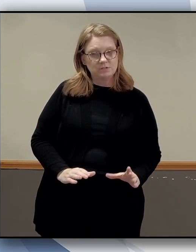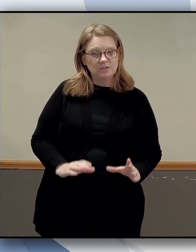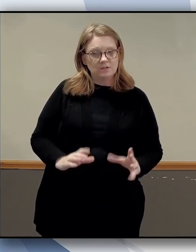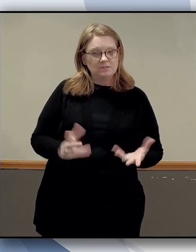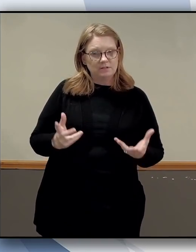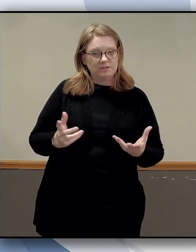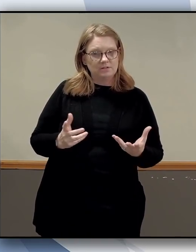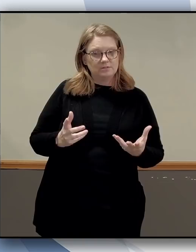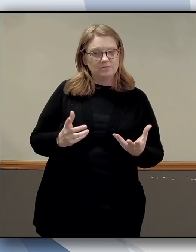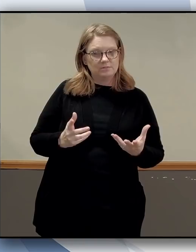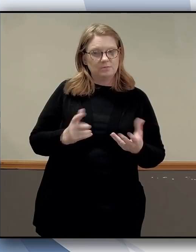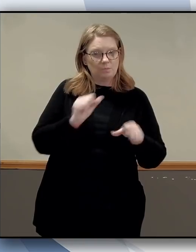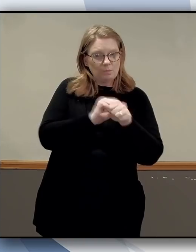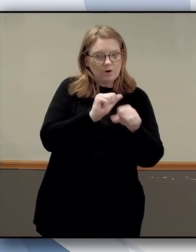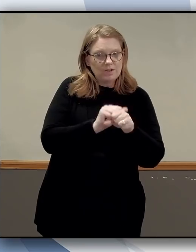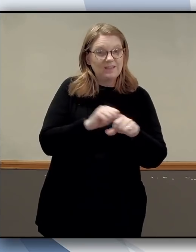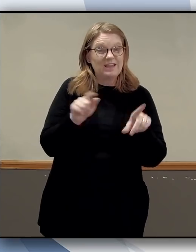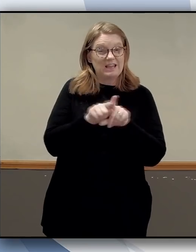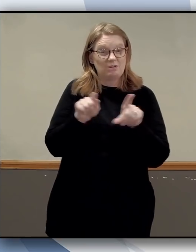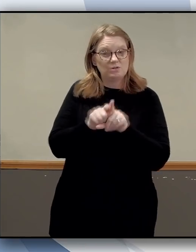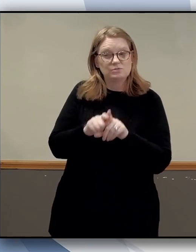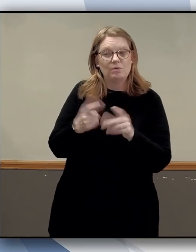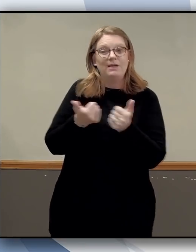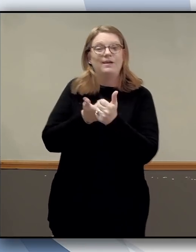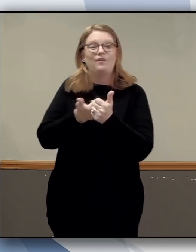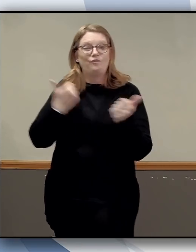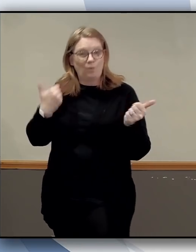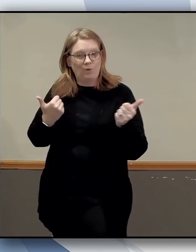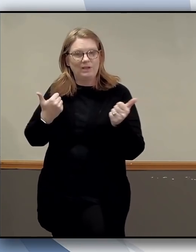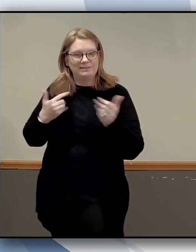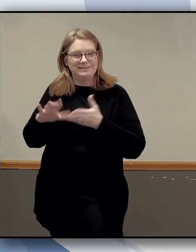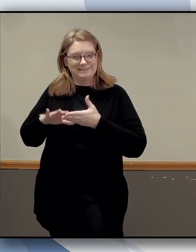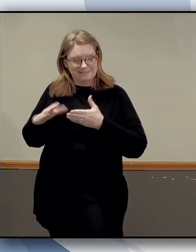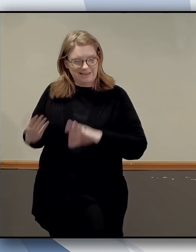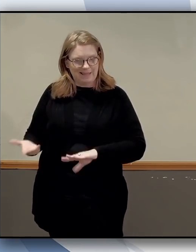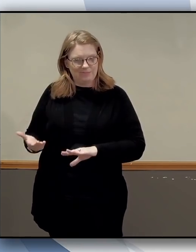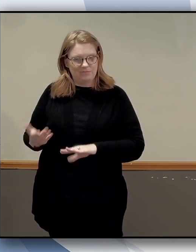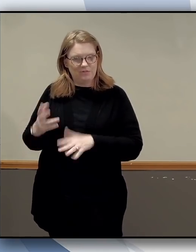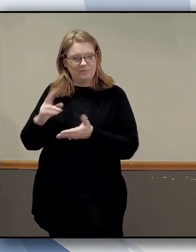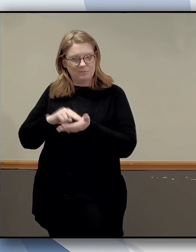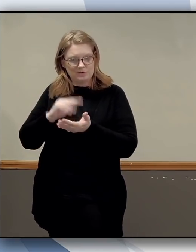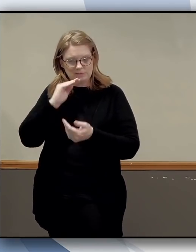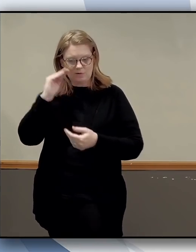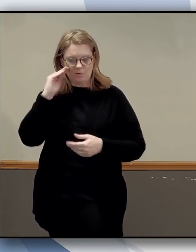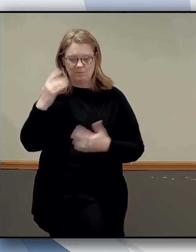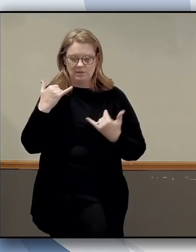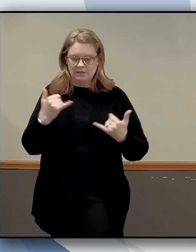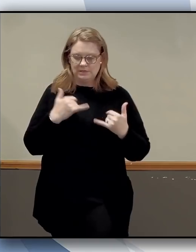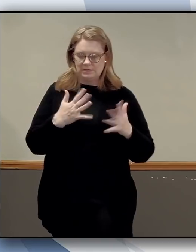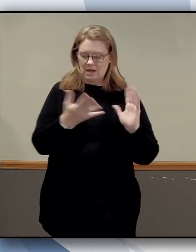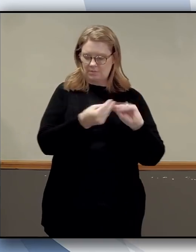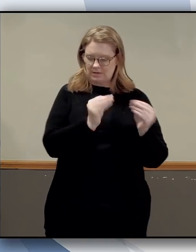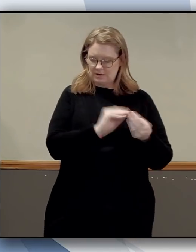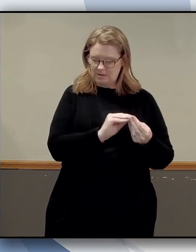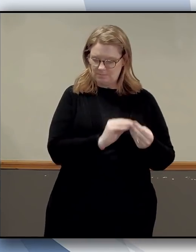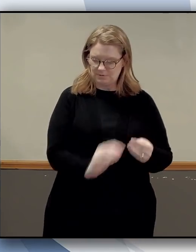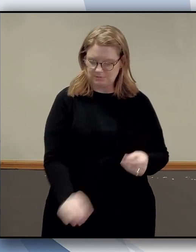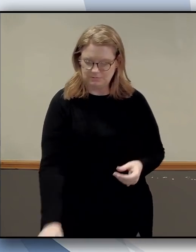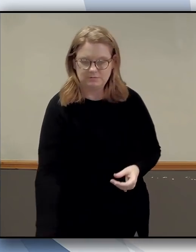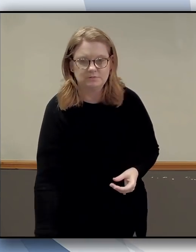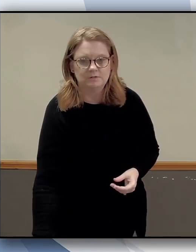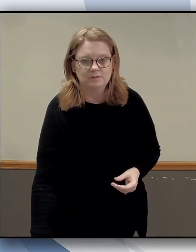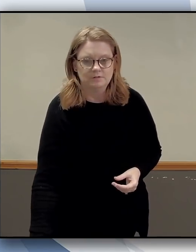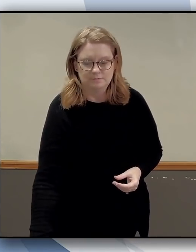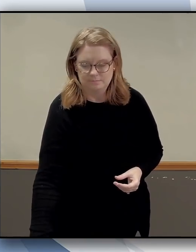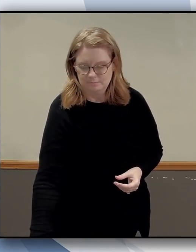death out of our long-term care facilities. When we jump to the numbers that we're looking at today,